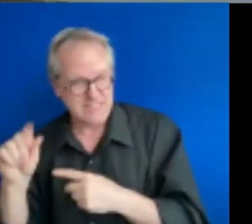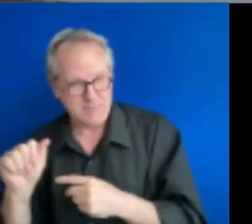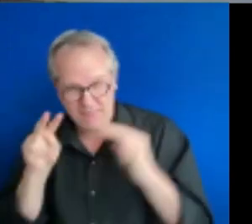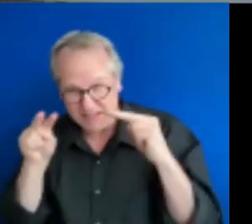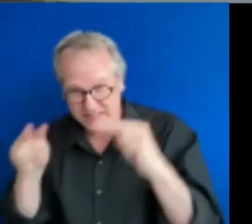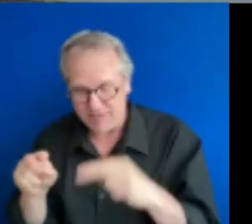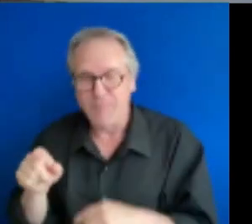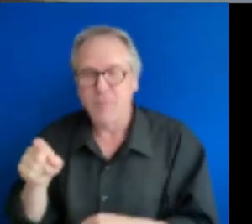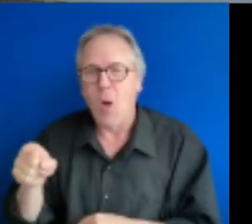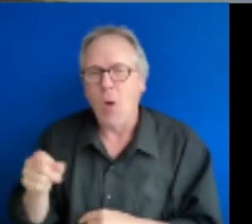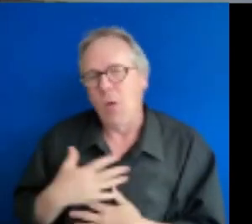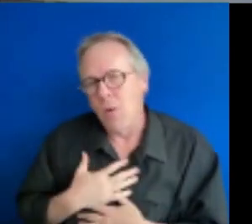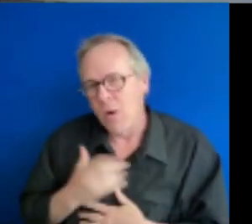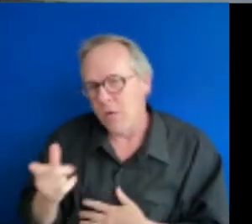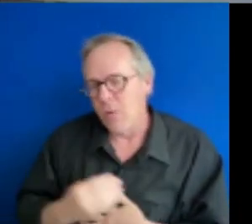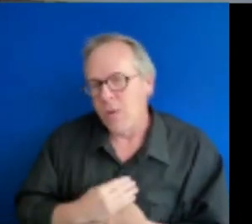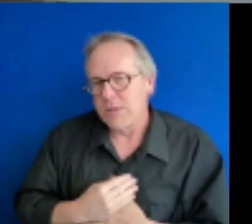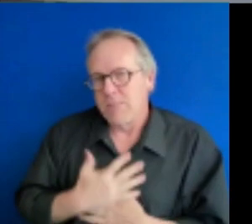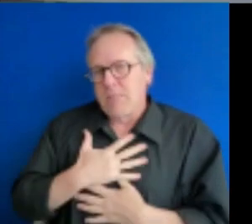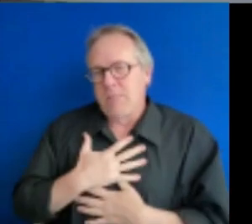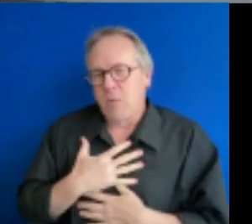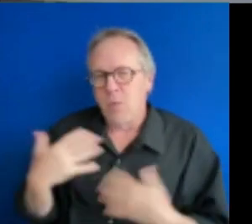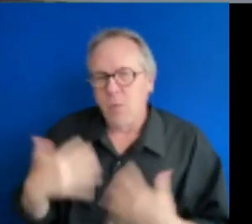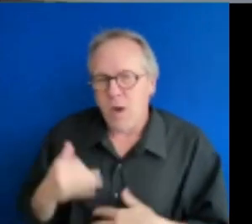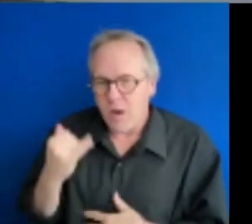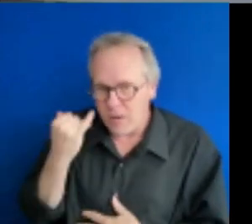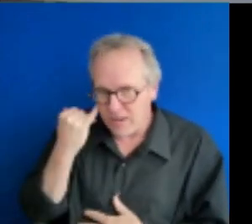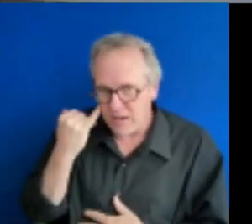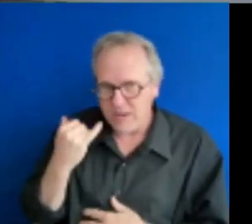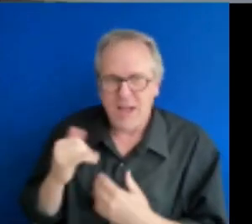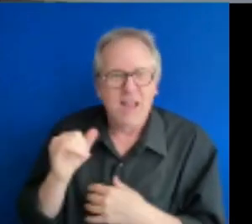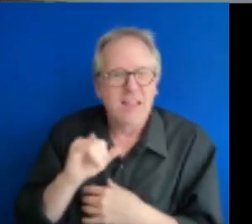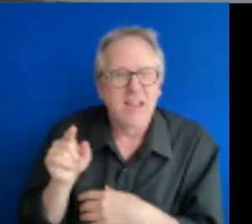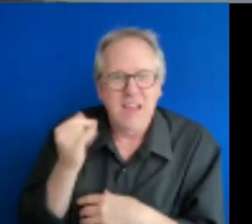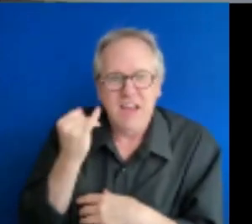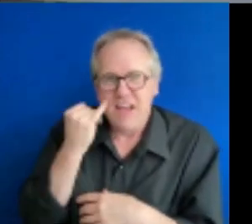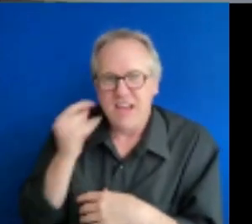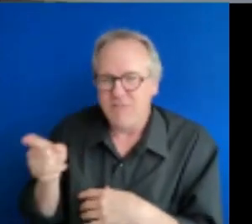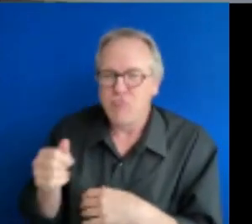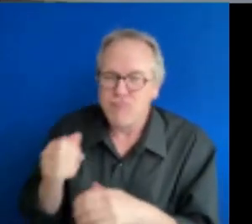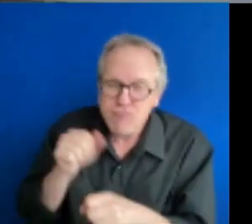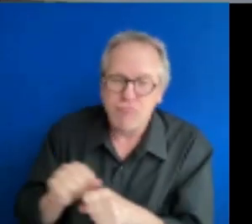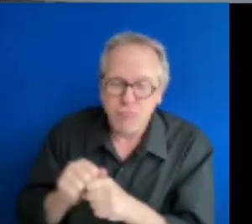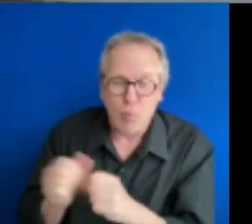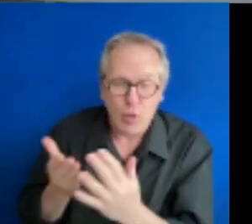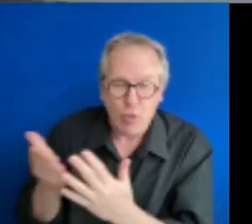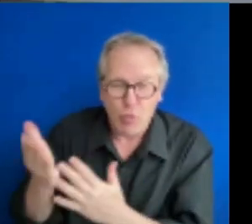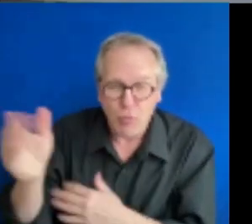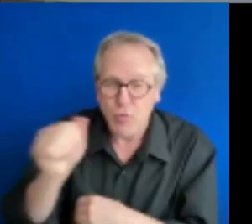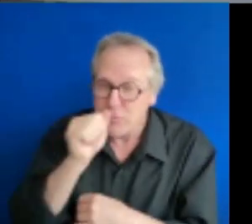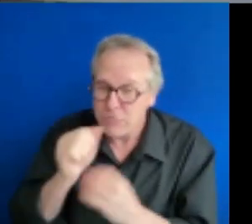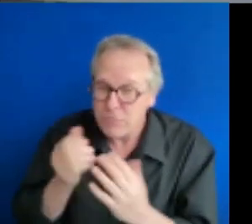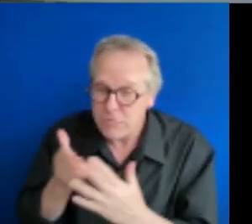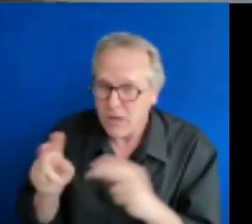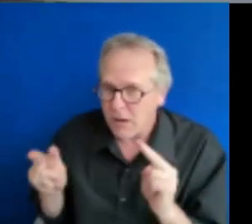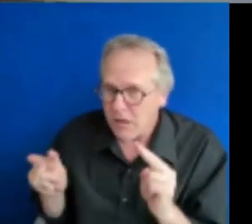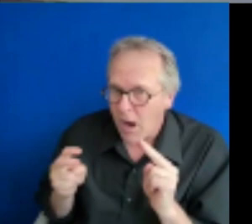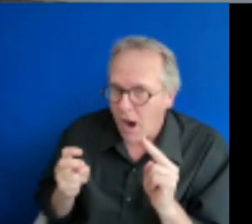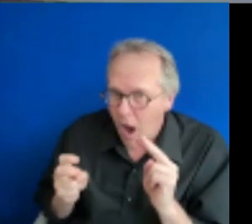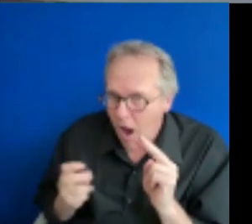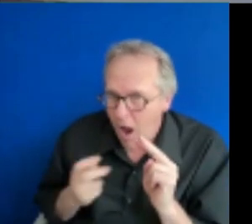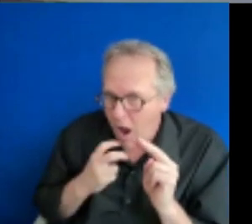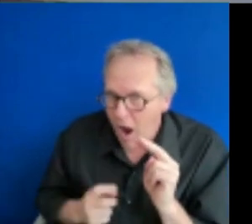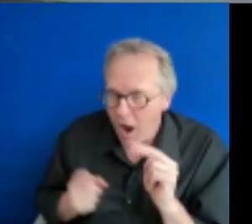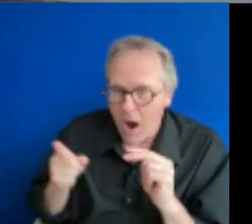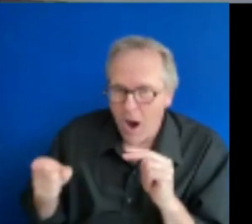the inspiration, right? That, you know, if you are pushing through, as it were, or overcoming, then